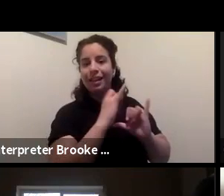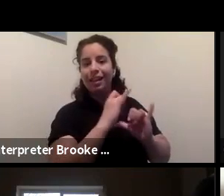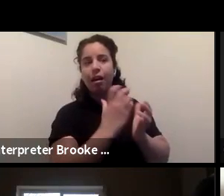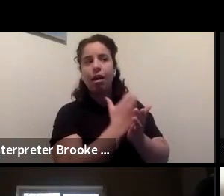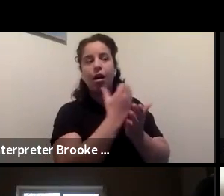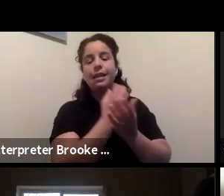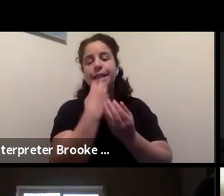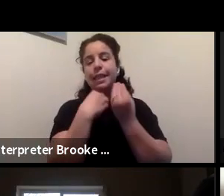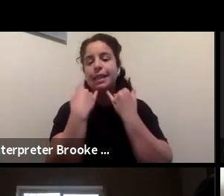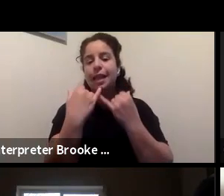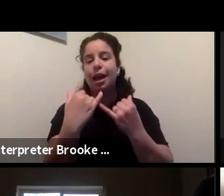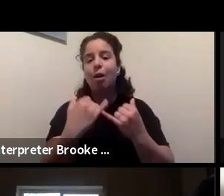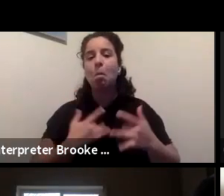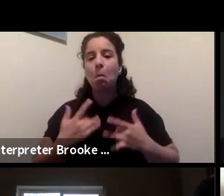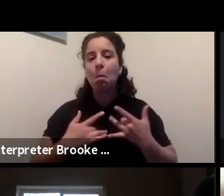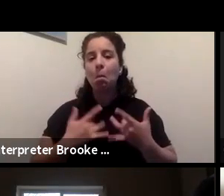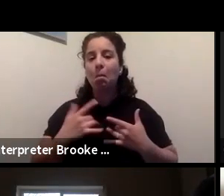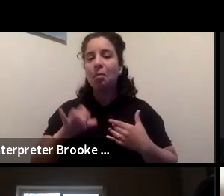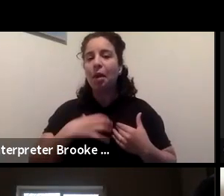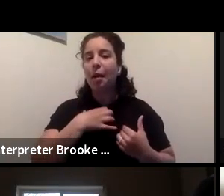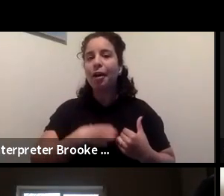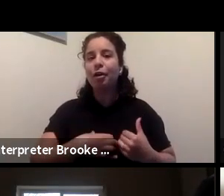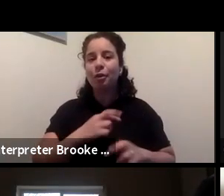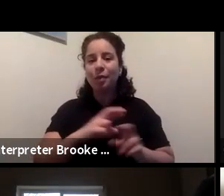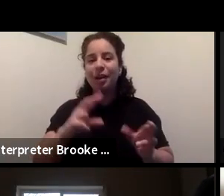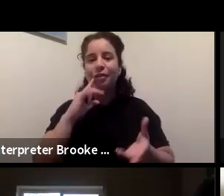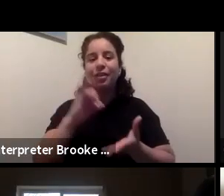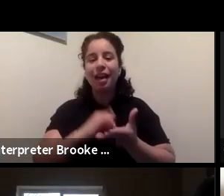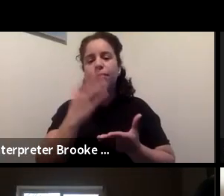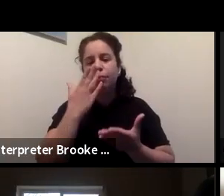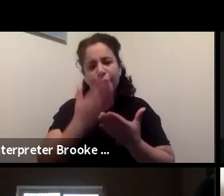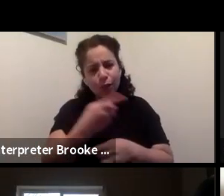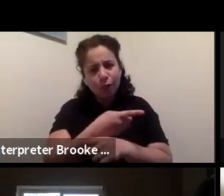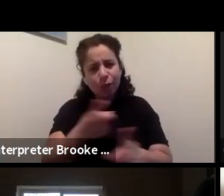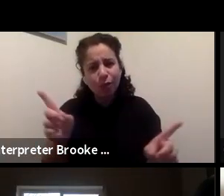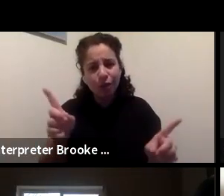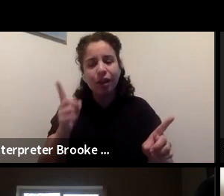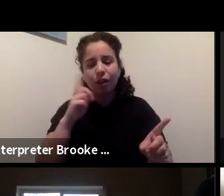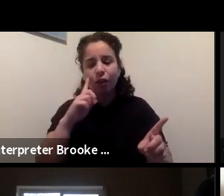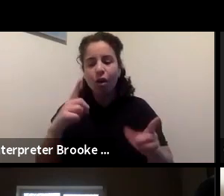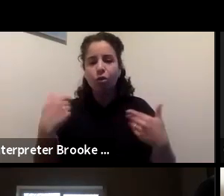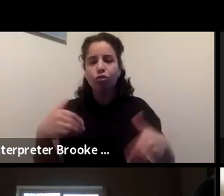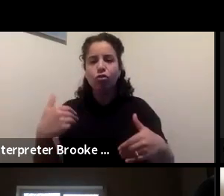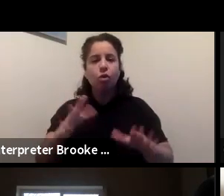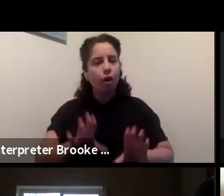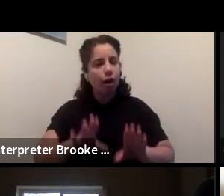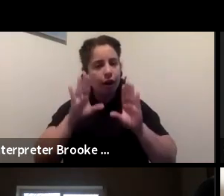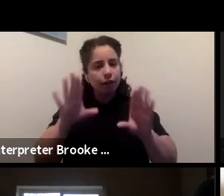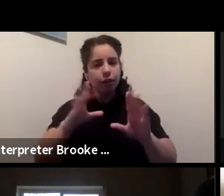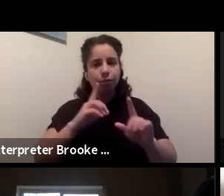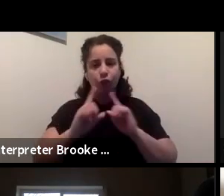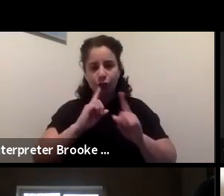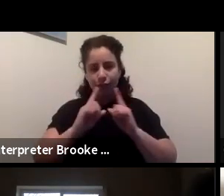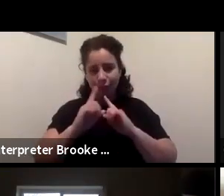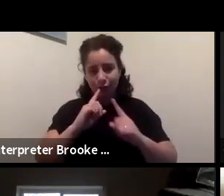that's where I am at this very moment. Thank you all for just a wonderful, wonderful conversation.